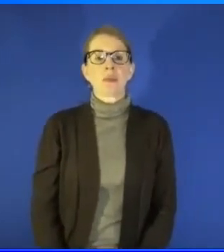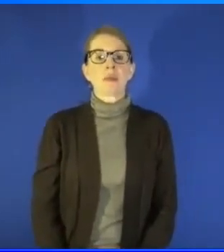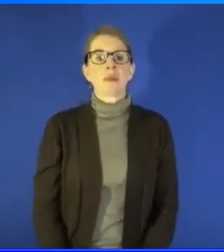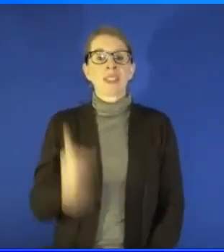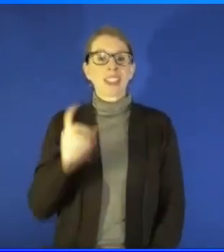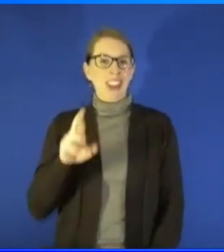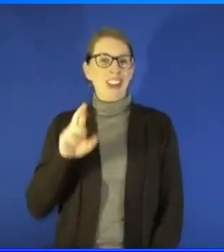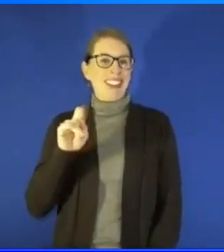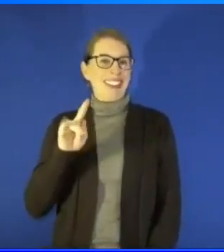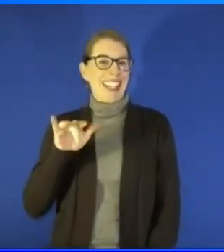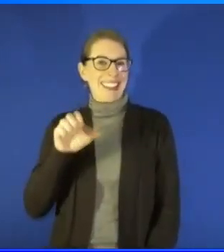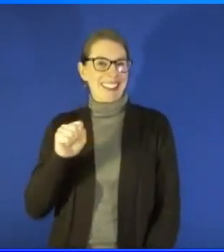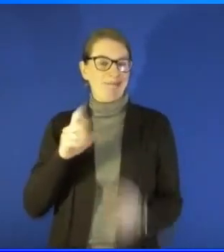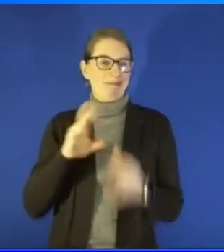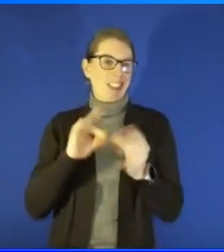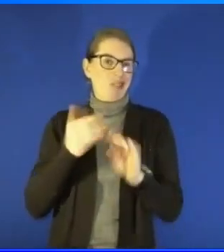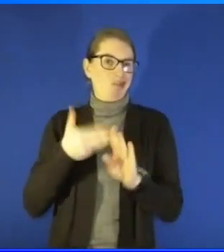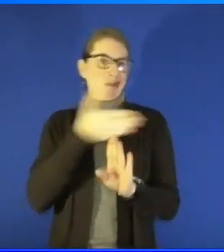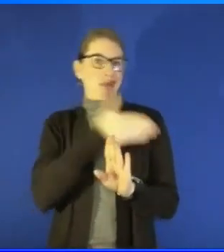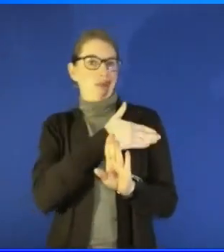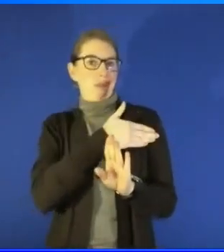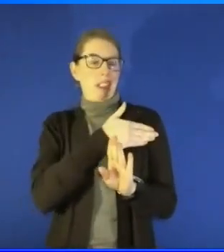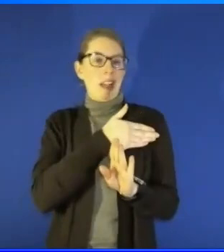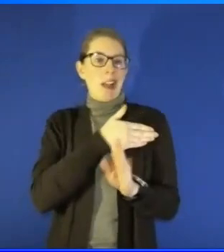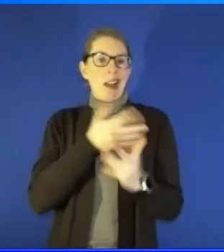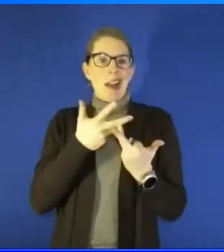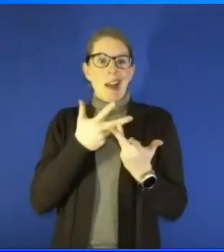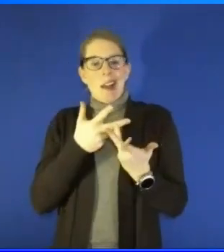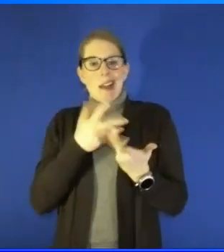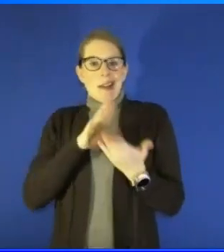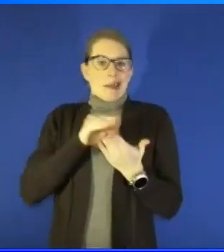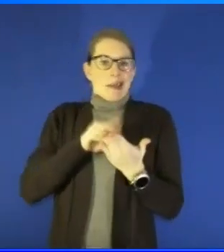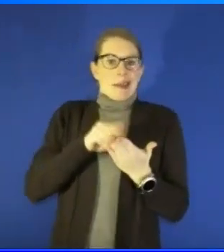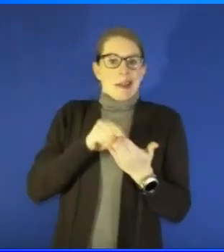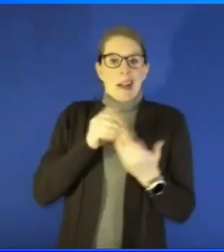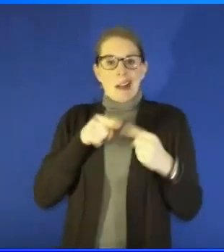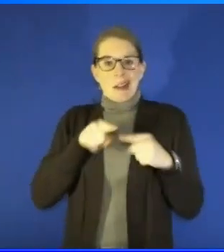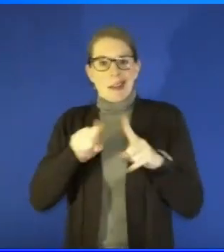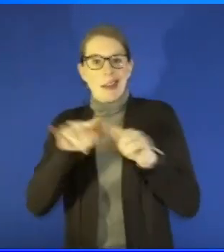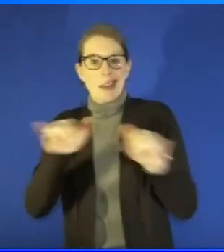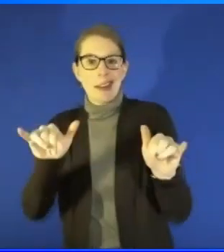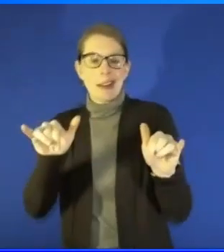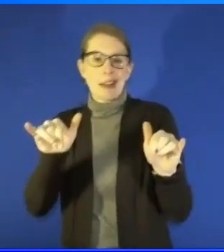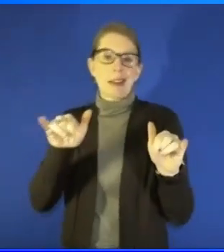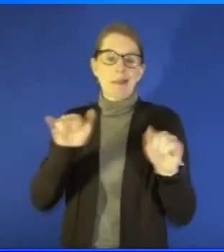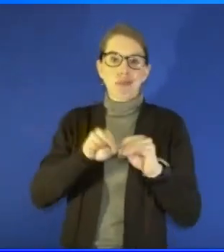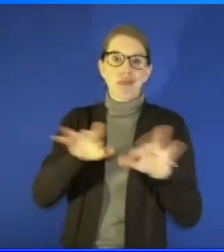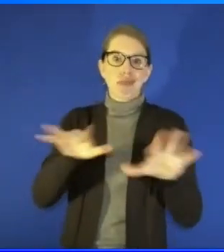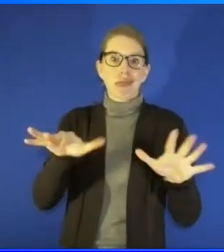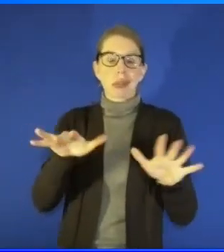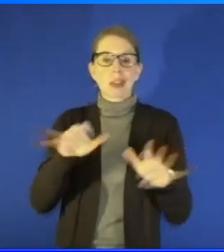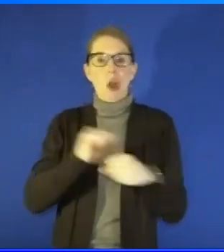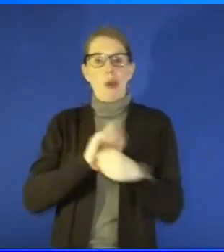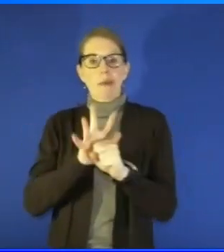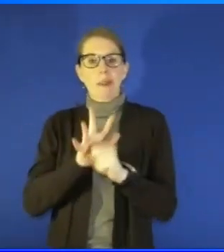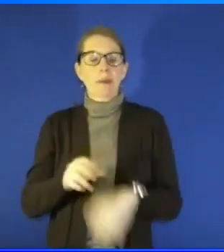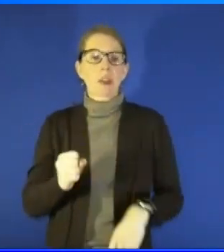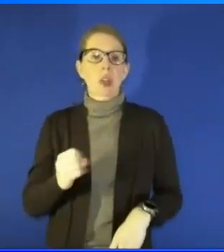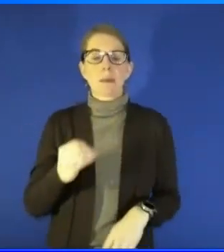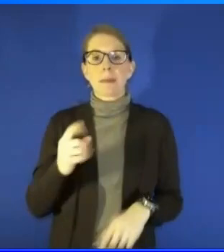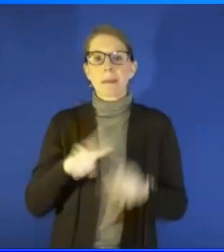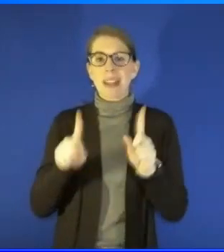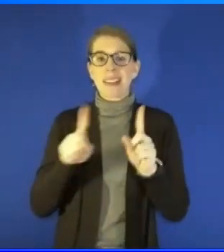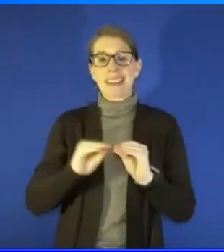the very beginning, we're driving the ship and we're learning as we go. But what's clear is that we need better